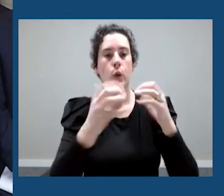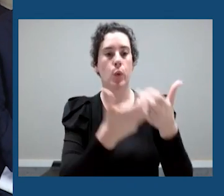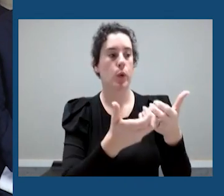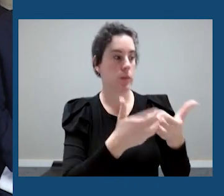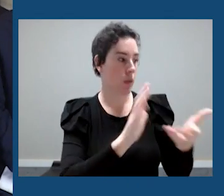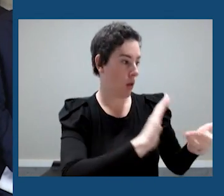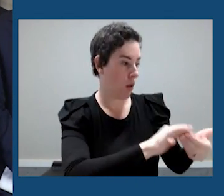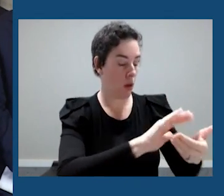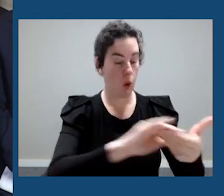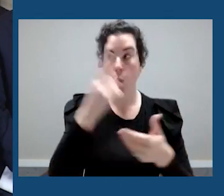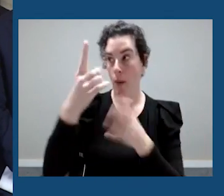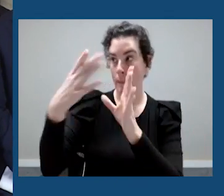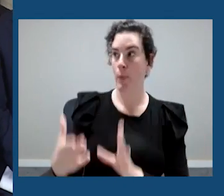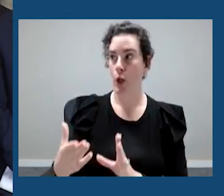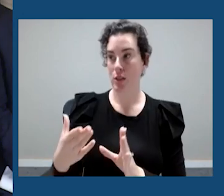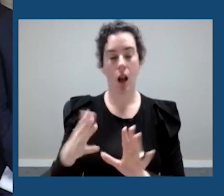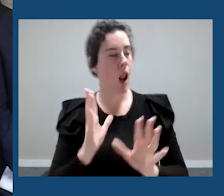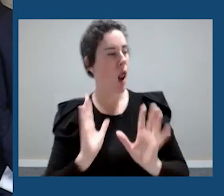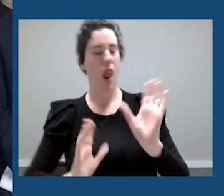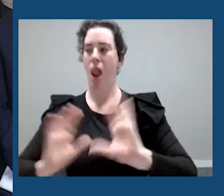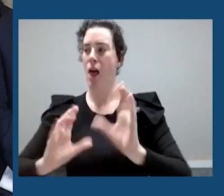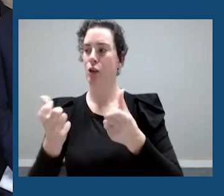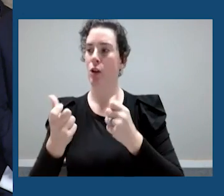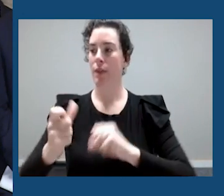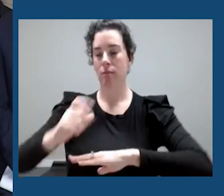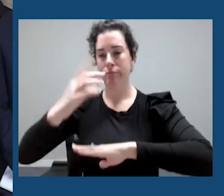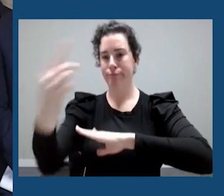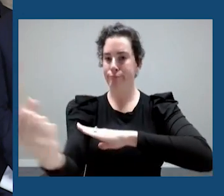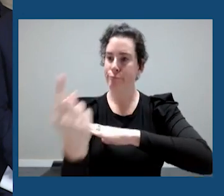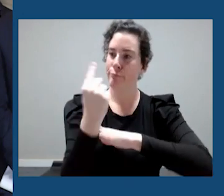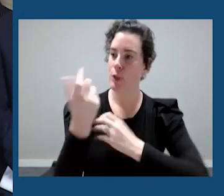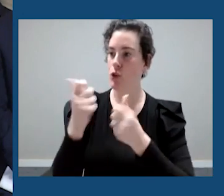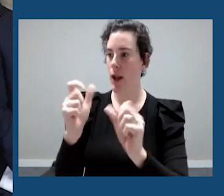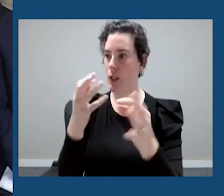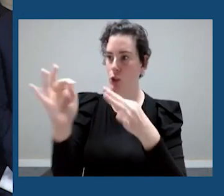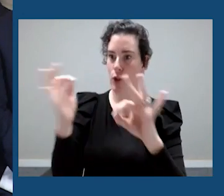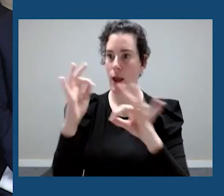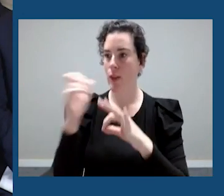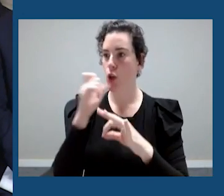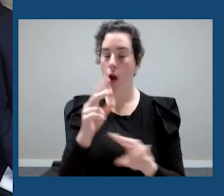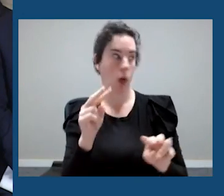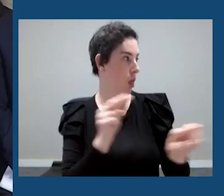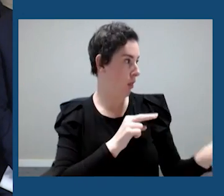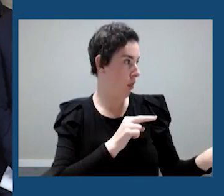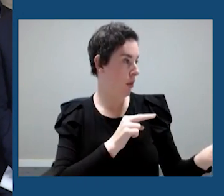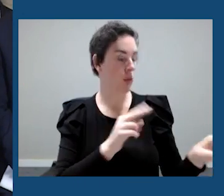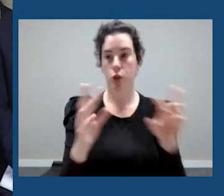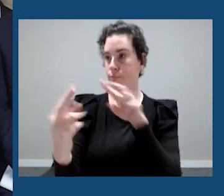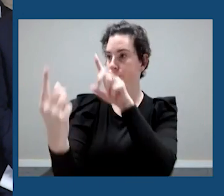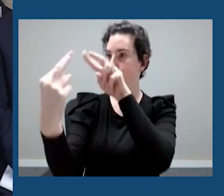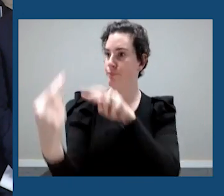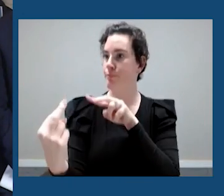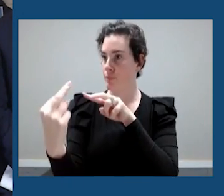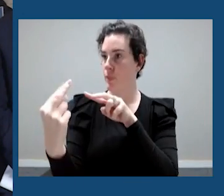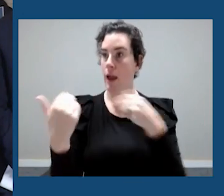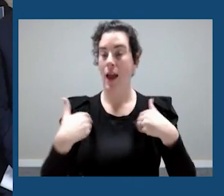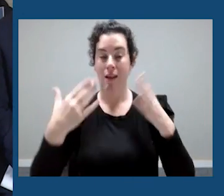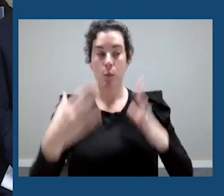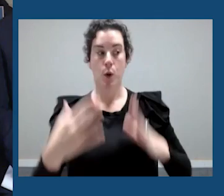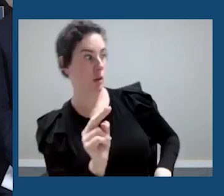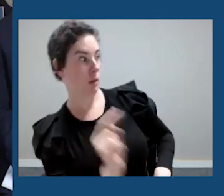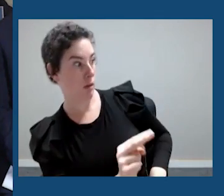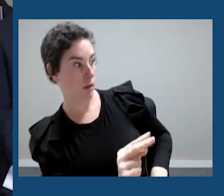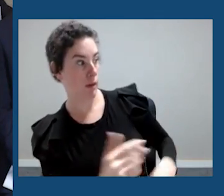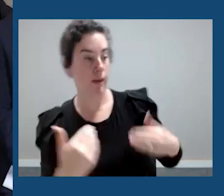someone's talking to someone at the counter, making sure your eyes are not on the people in the store. They have lookouts. They have getaway